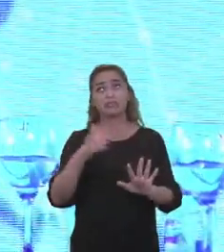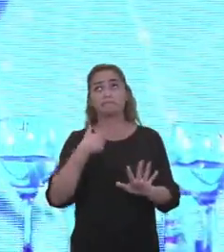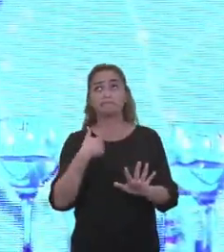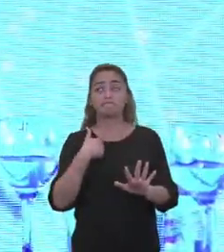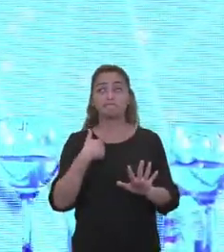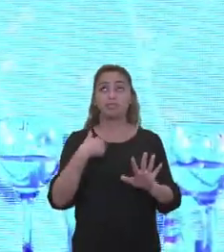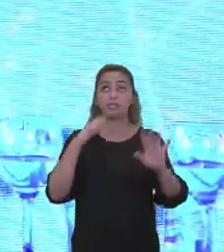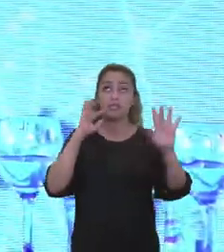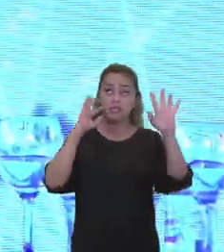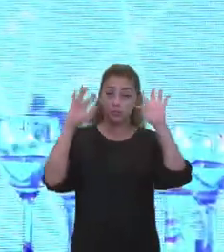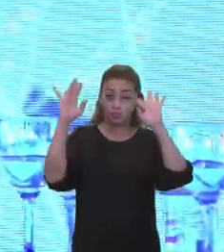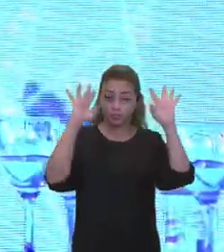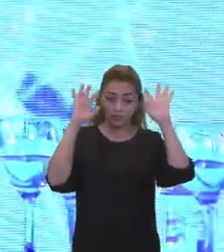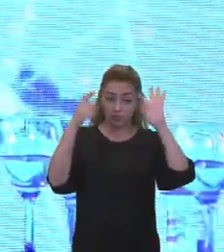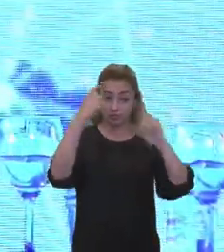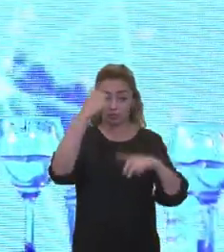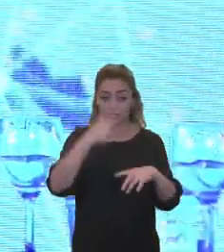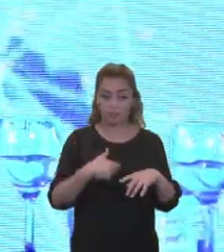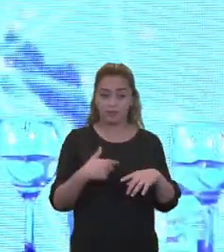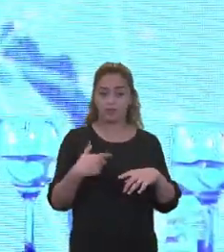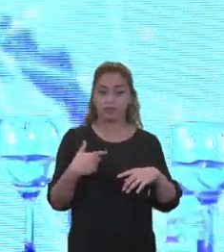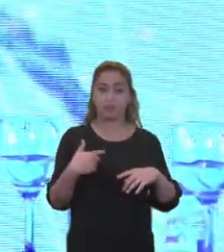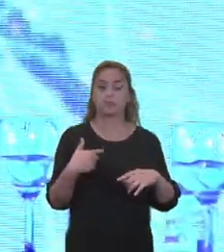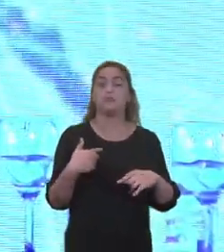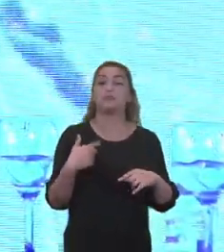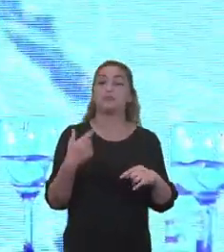I'm thinking here, first,